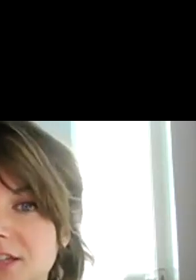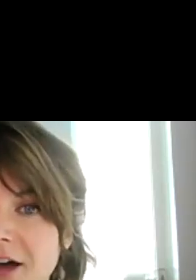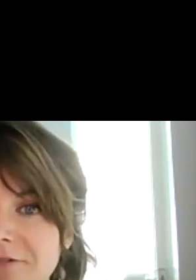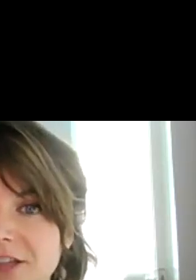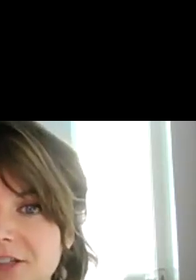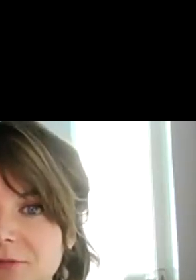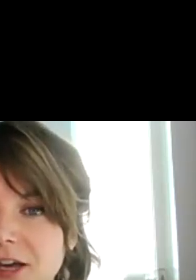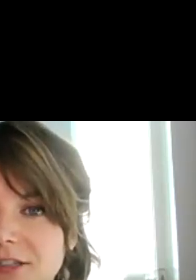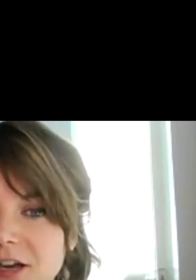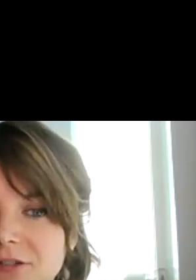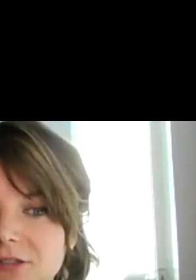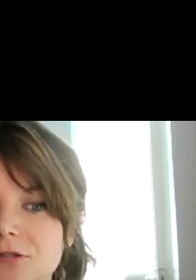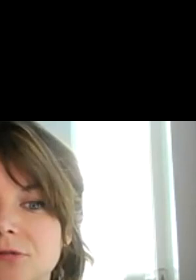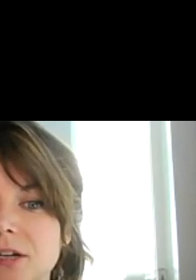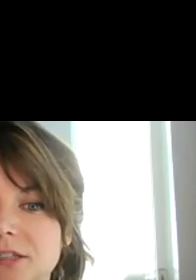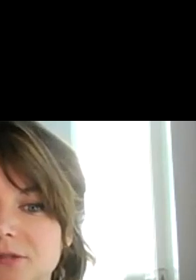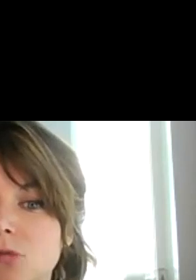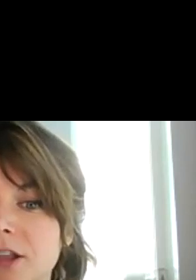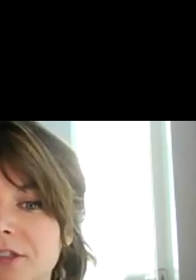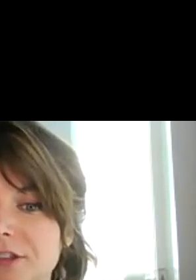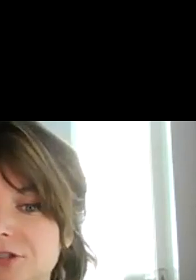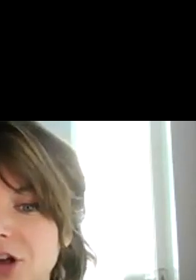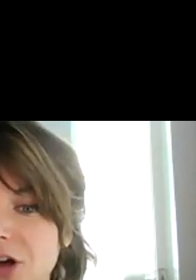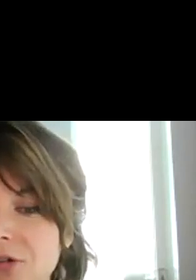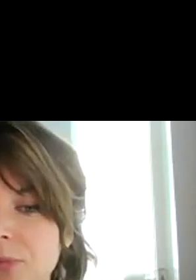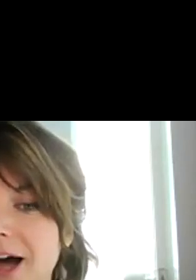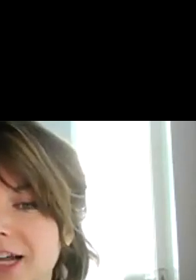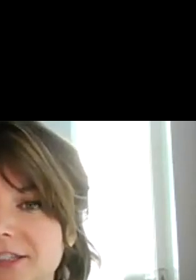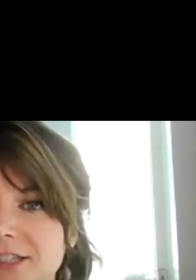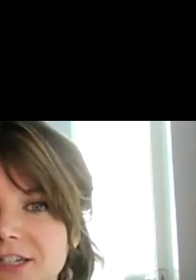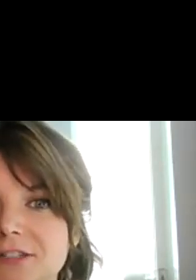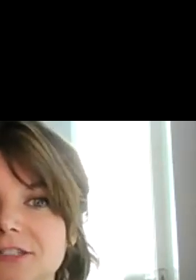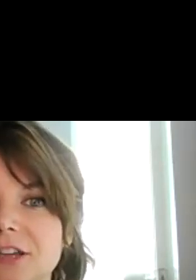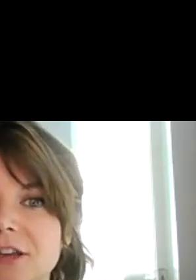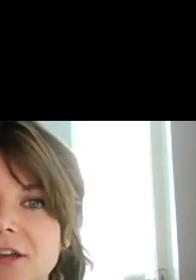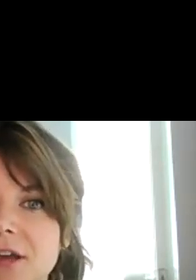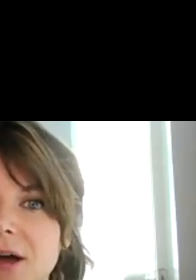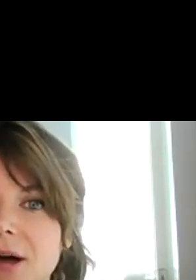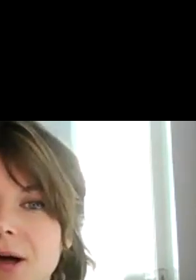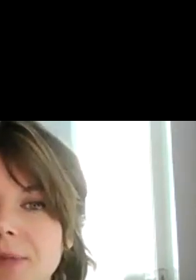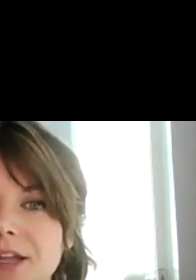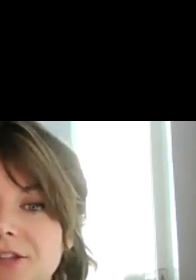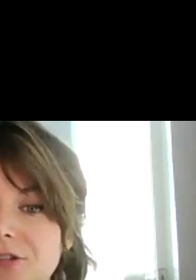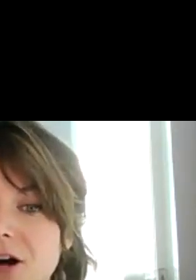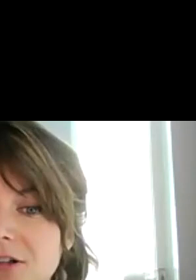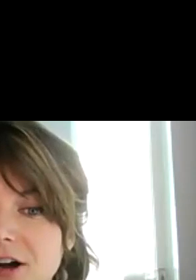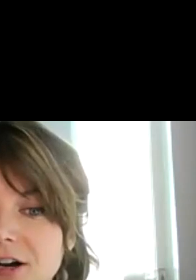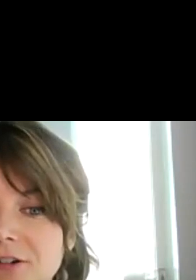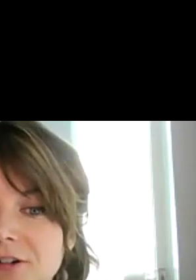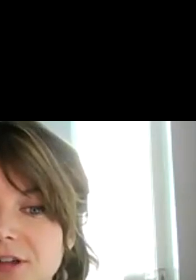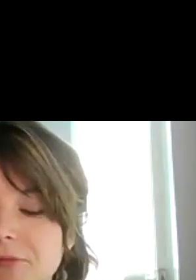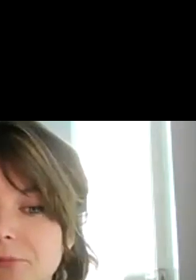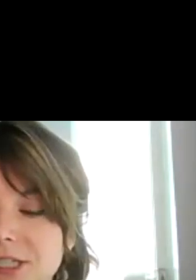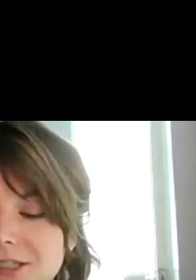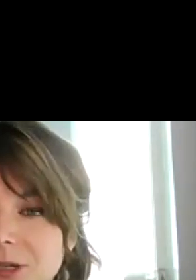the staff at the James Castle House who run the show behind the scenes, and to all of